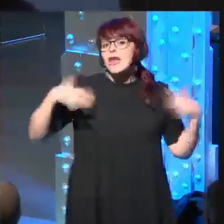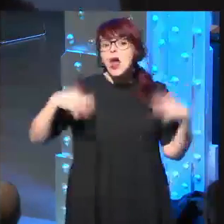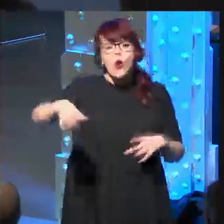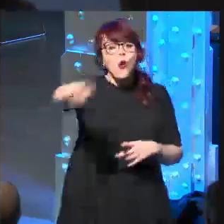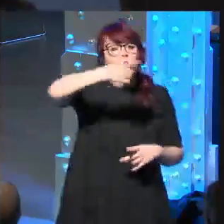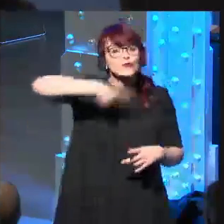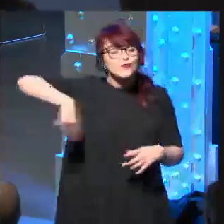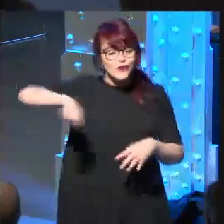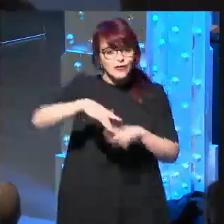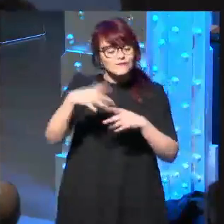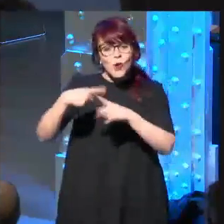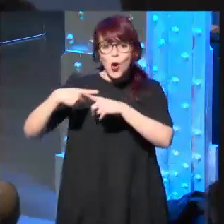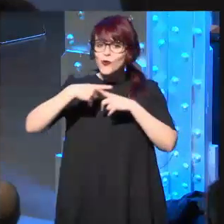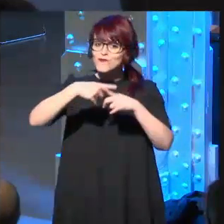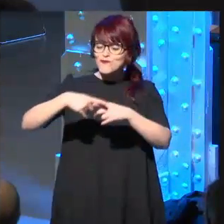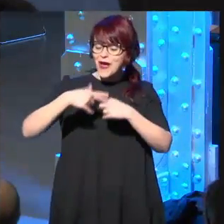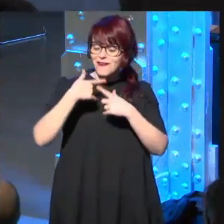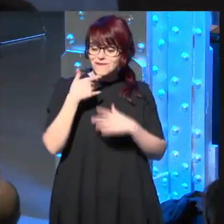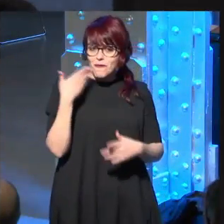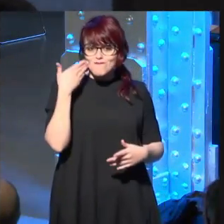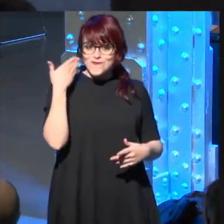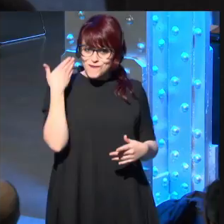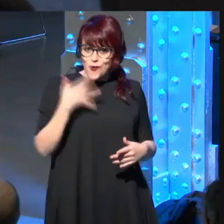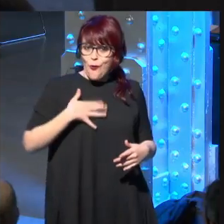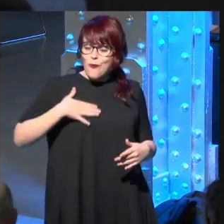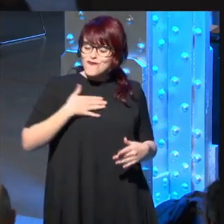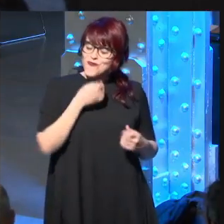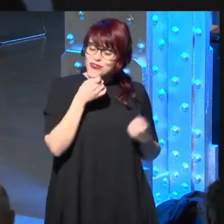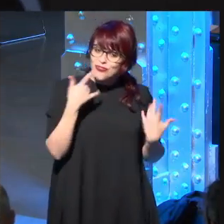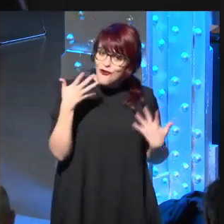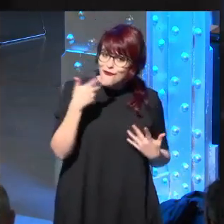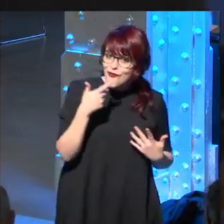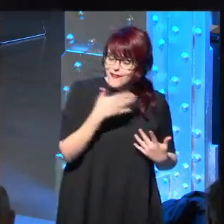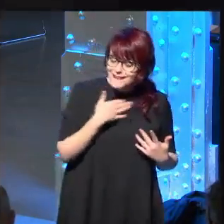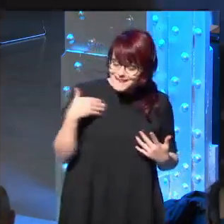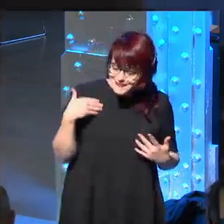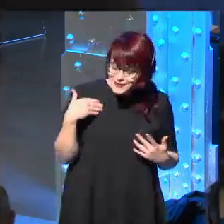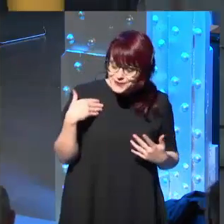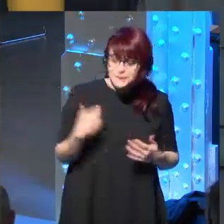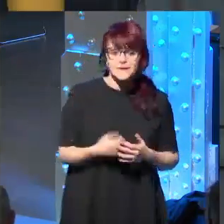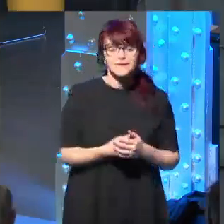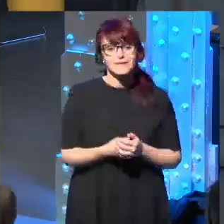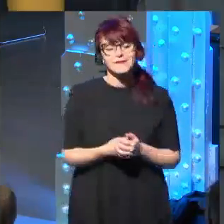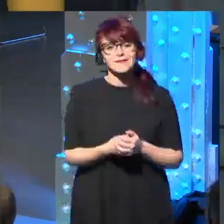occasion and a rare writer, and I'm glad that you all share the privilege of being able to meet him.